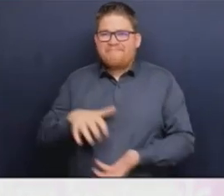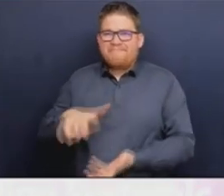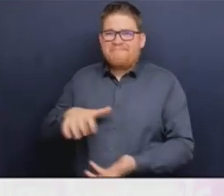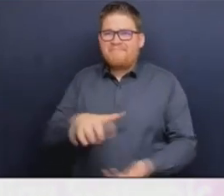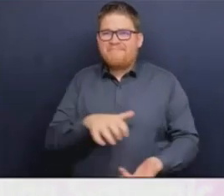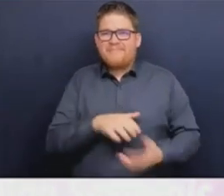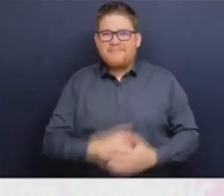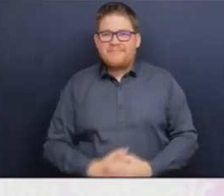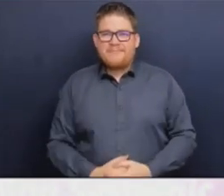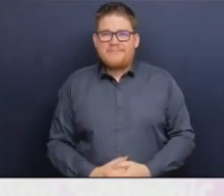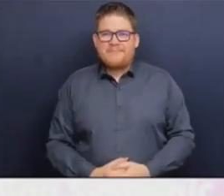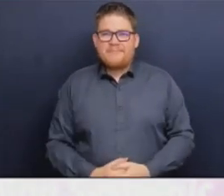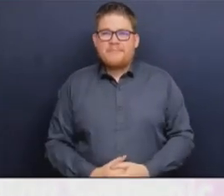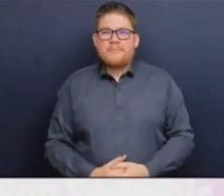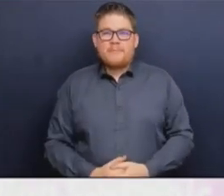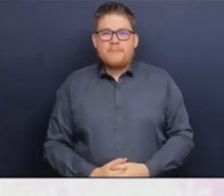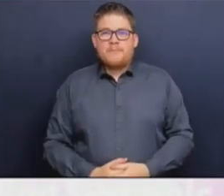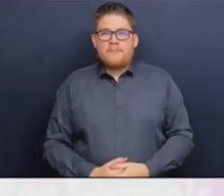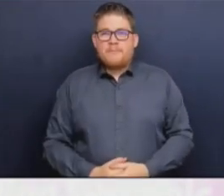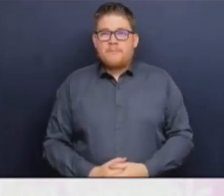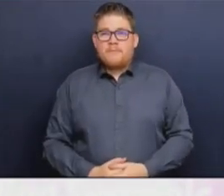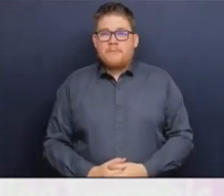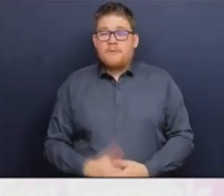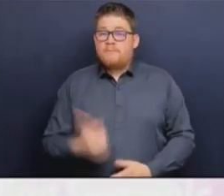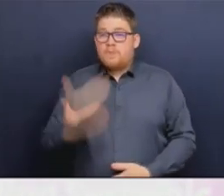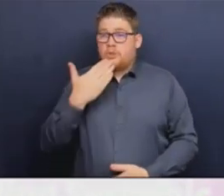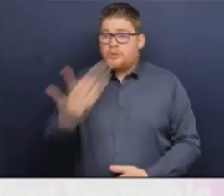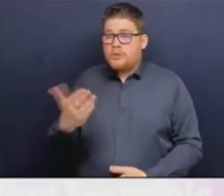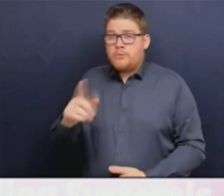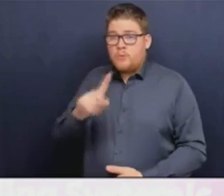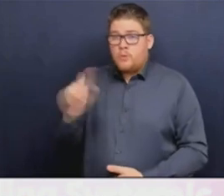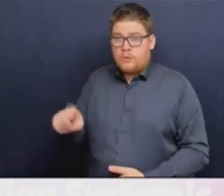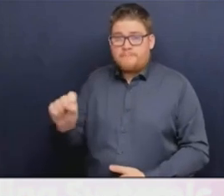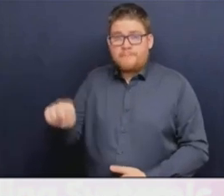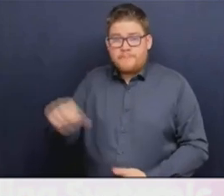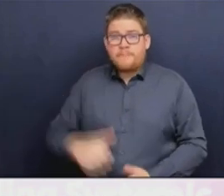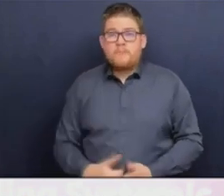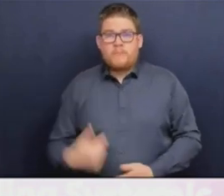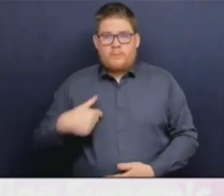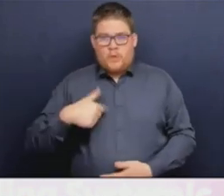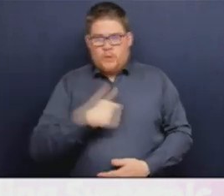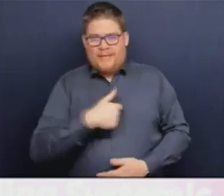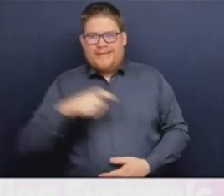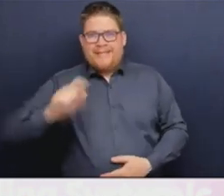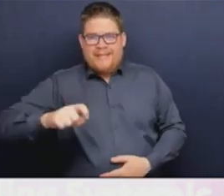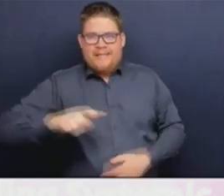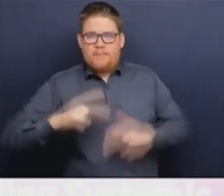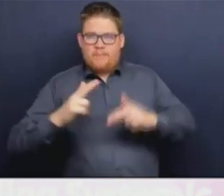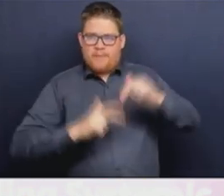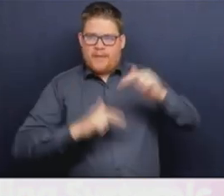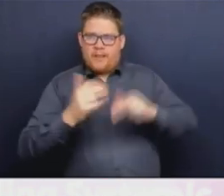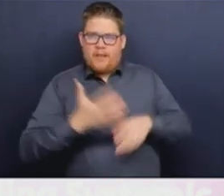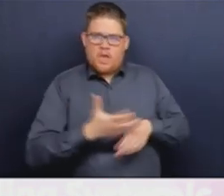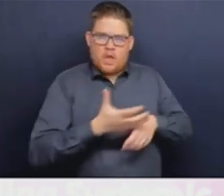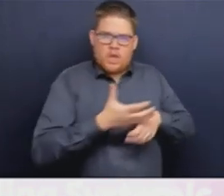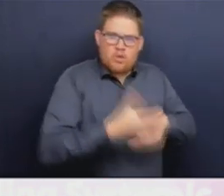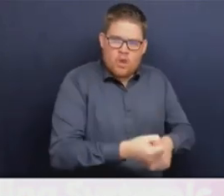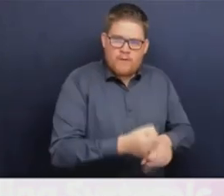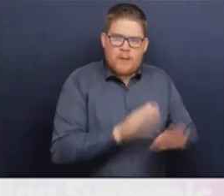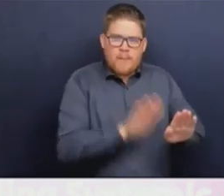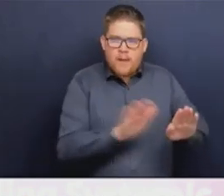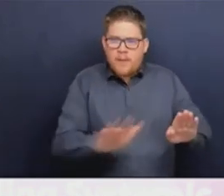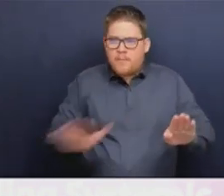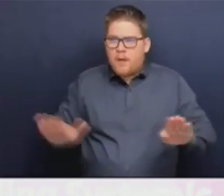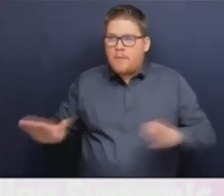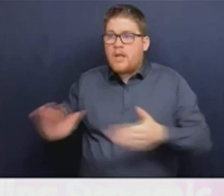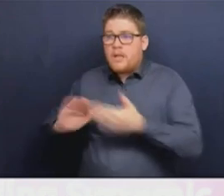the question, it is obviously we need to build confidence in racialized communities that this is real. And the way you do that is